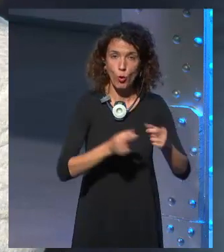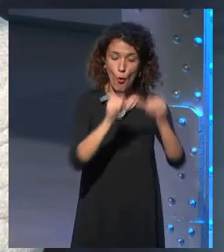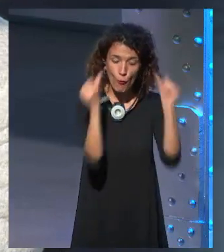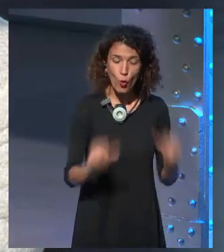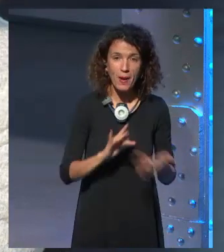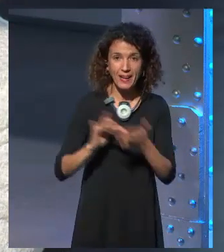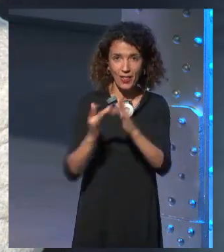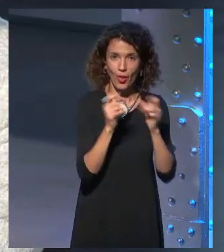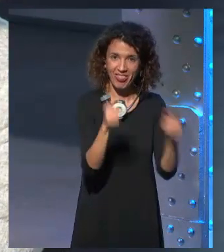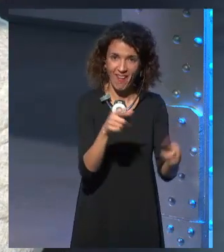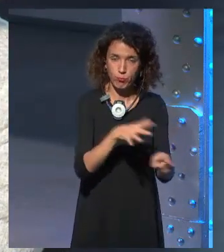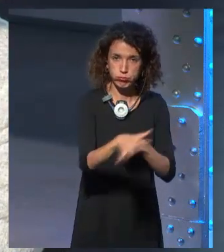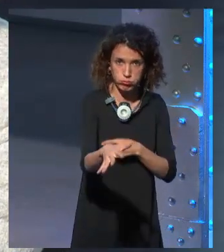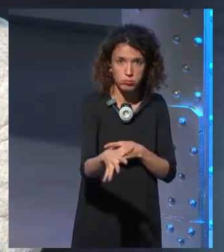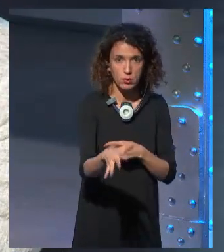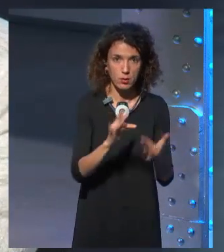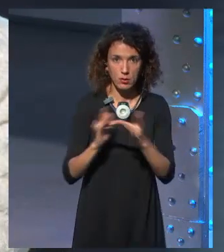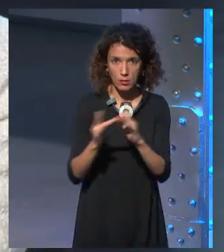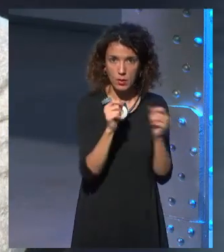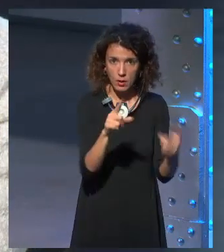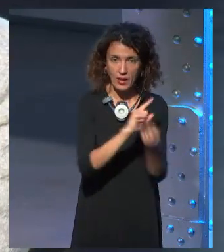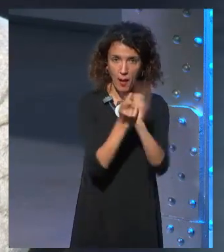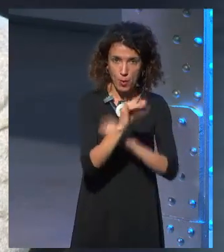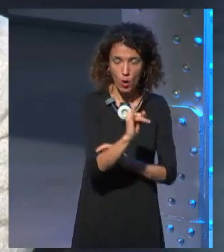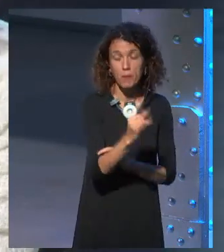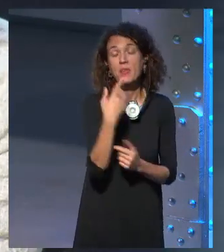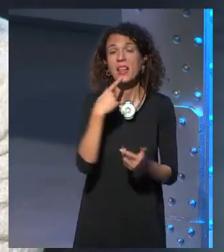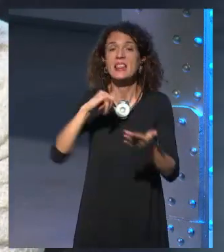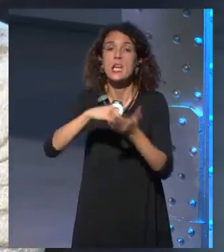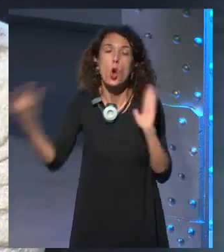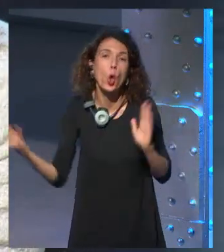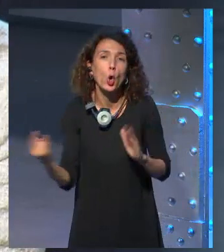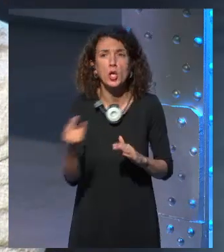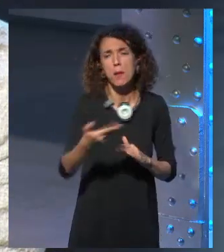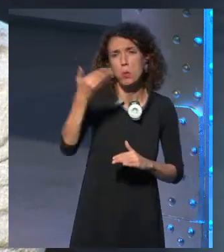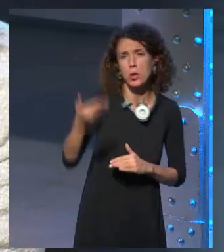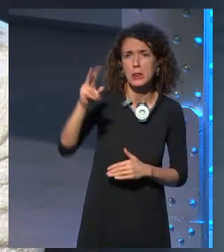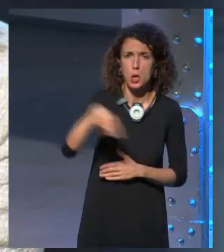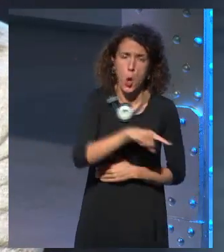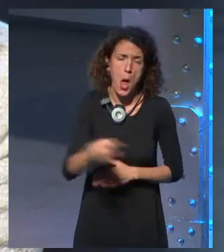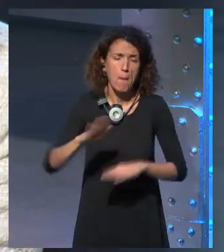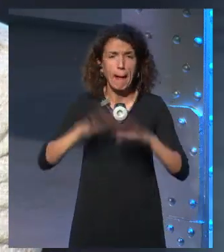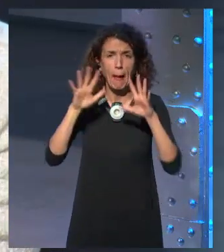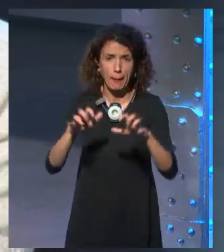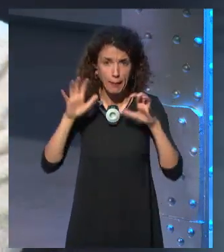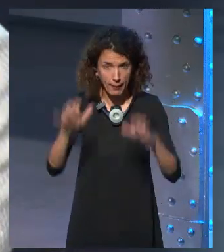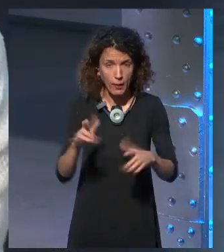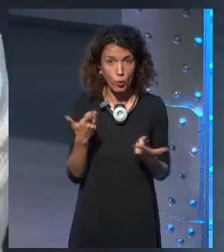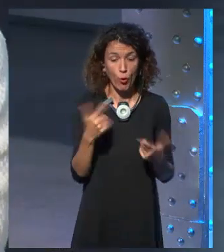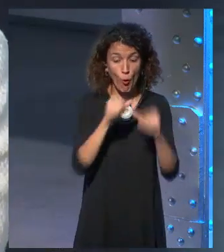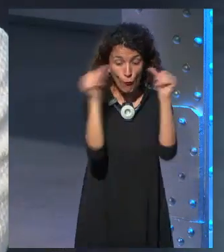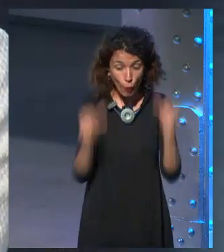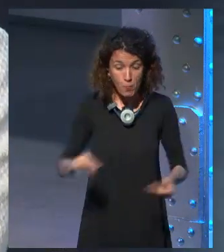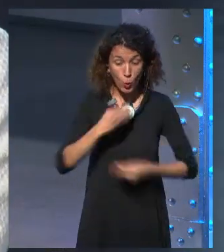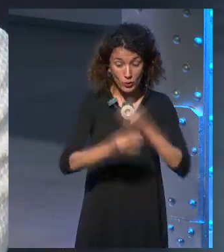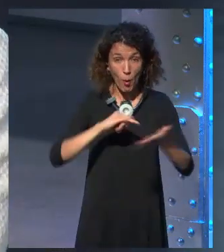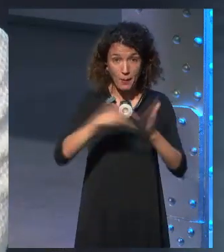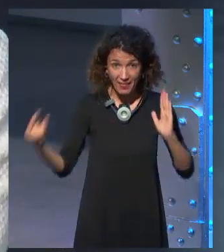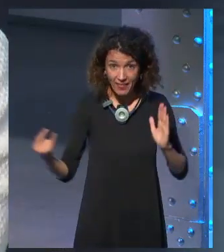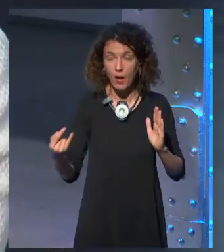saying technology doesn't matter for learning. Well, I would say that the way we use the technology doesn't matter for learning. We have to really